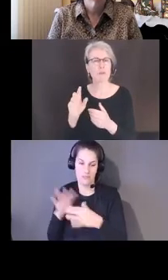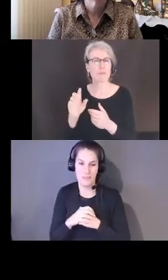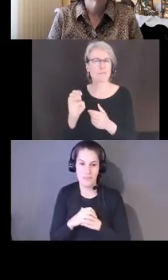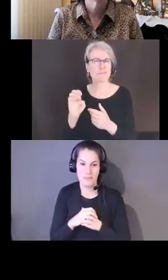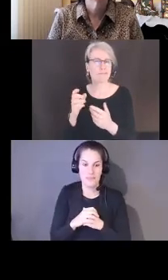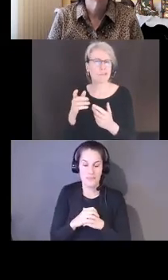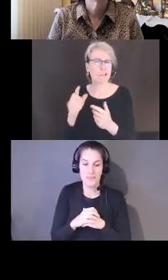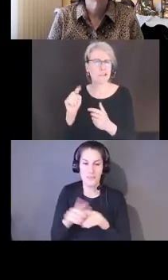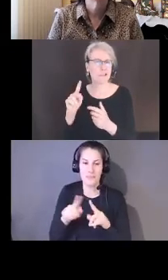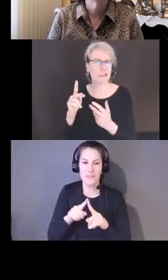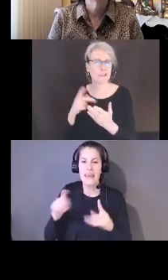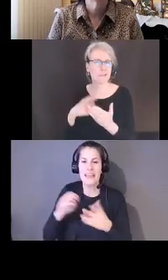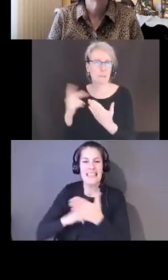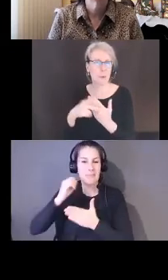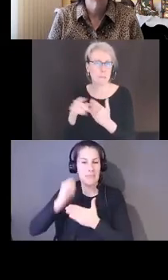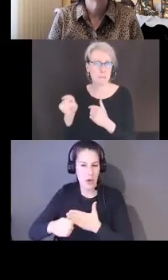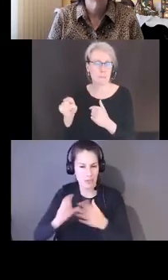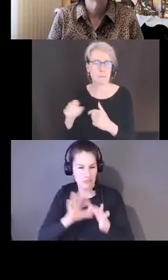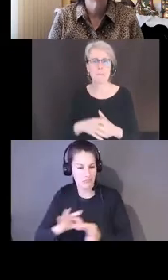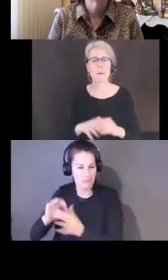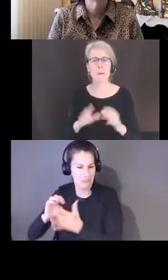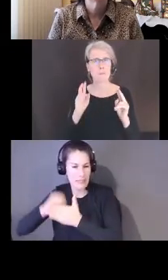watch.